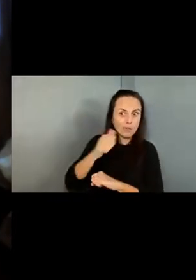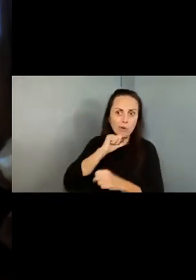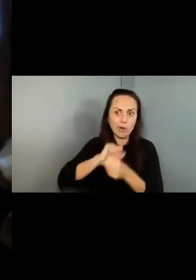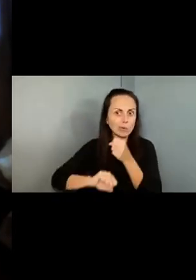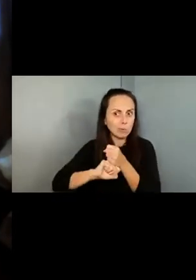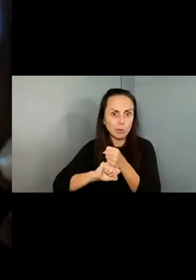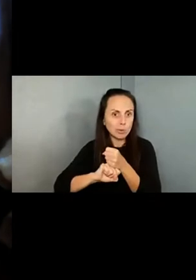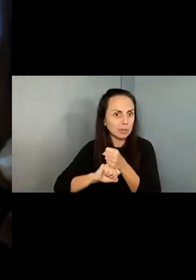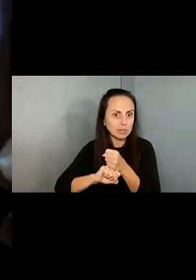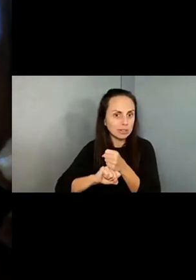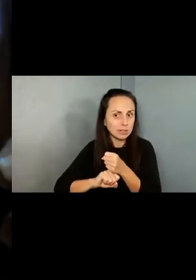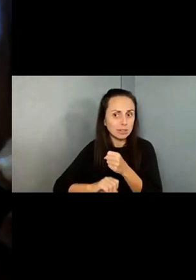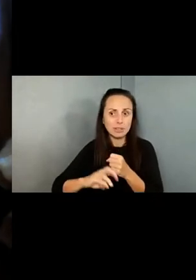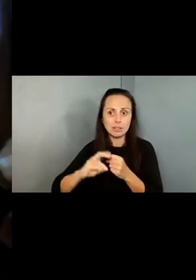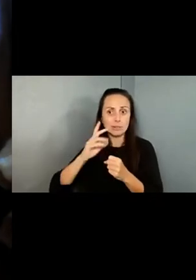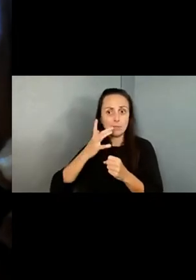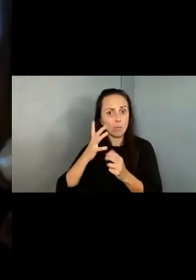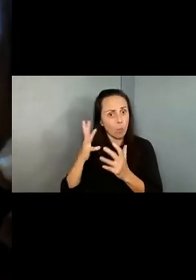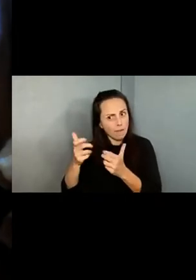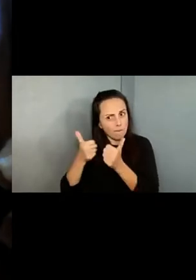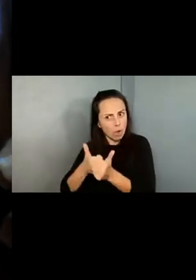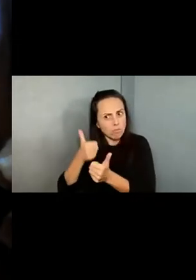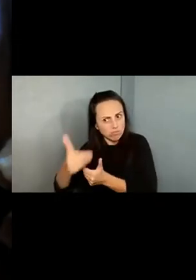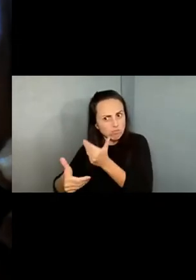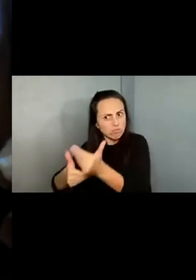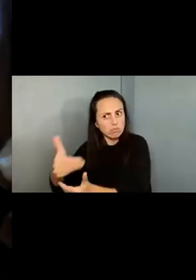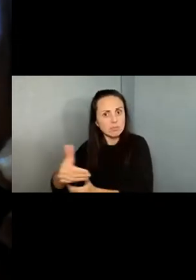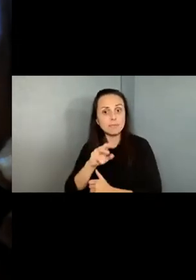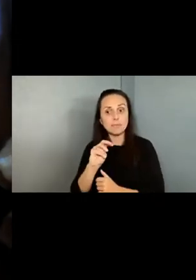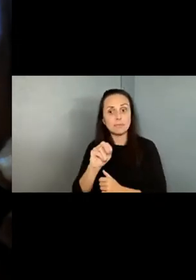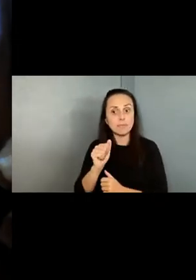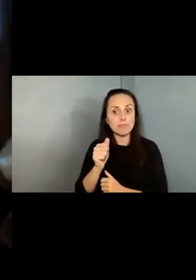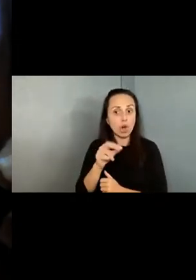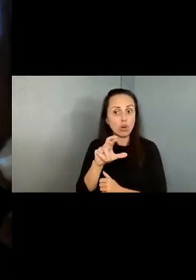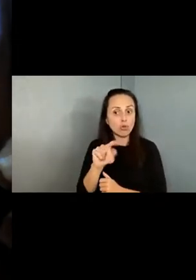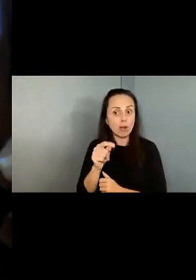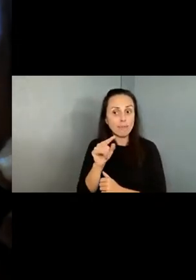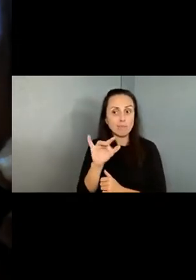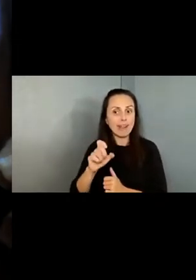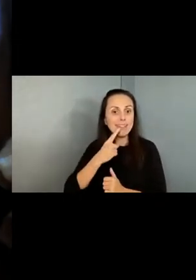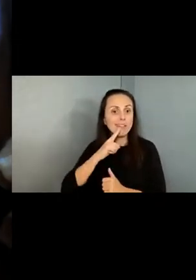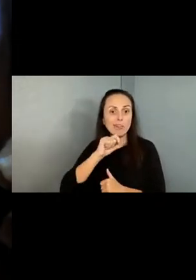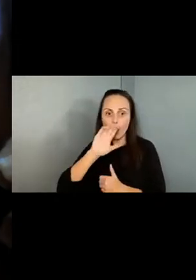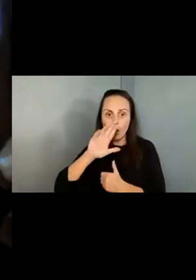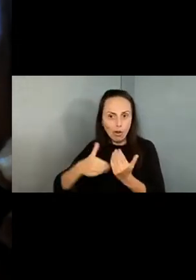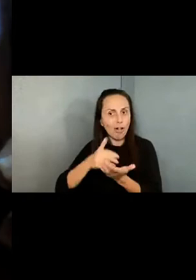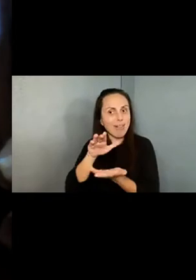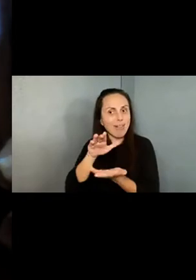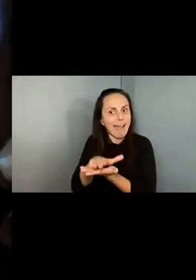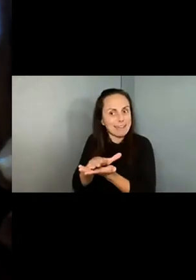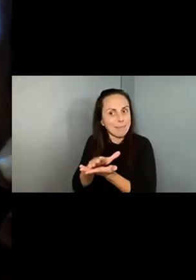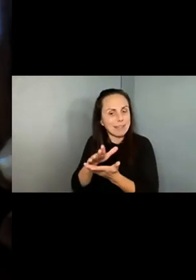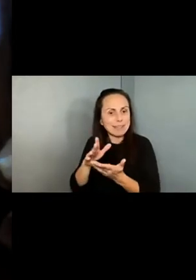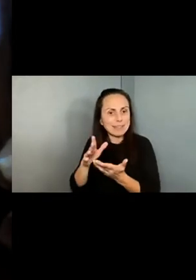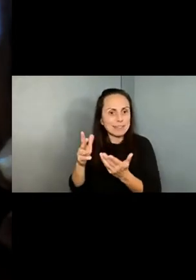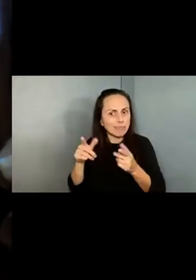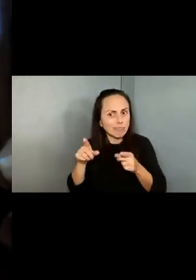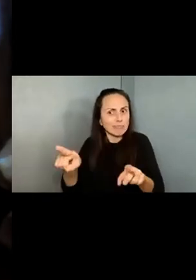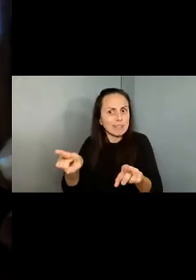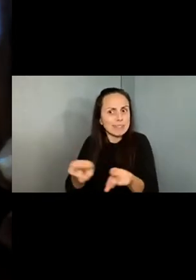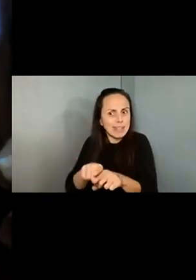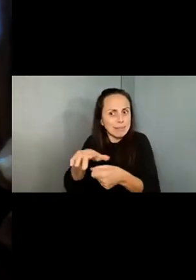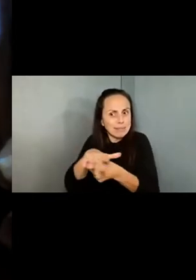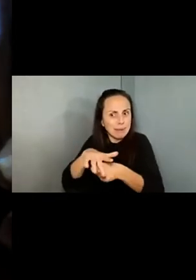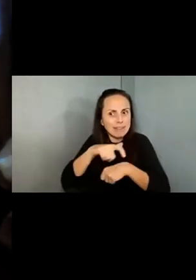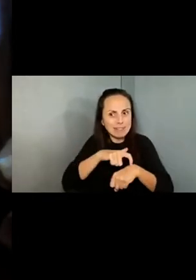much in the way of variation. So Margaret Price makes the point that not all academics exist in the same space-time. Some of us